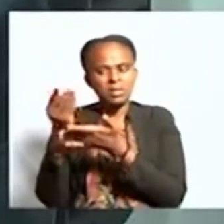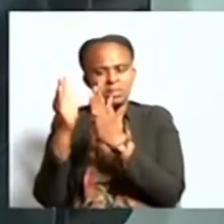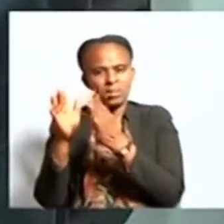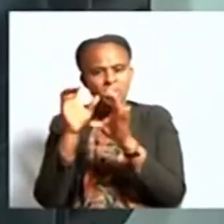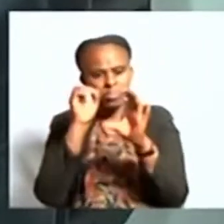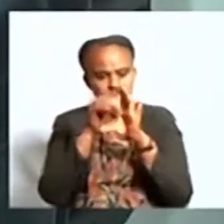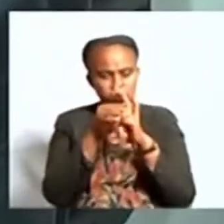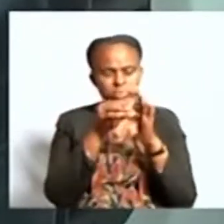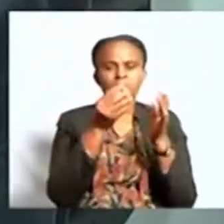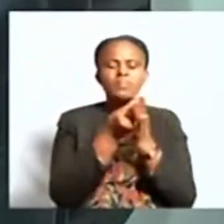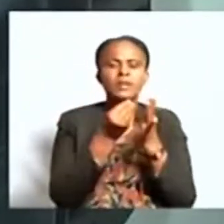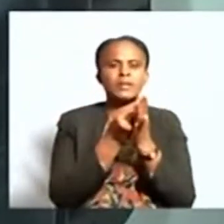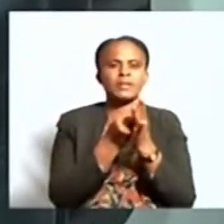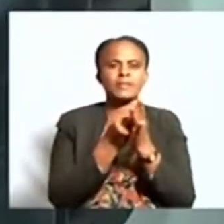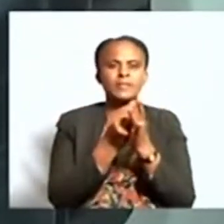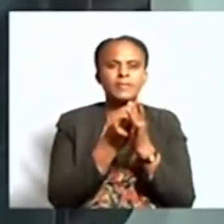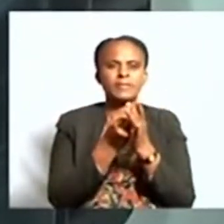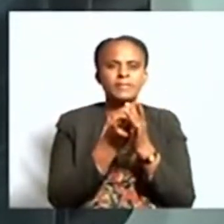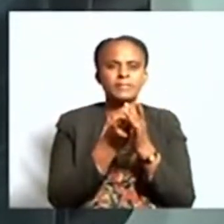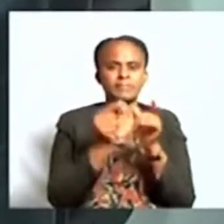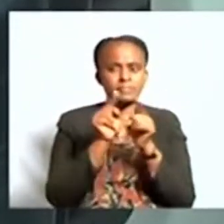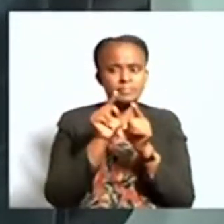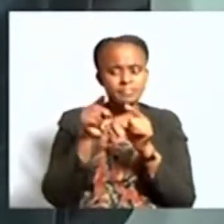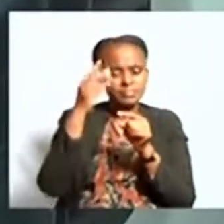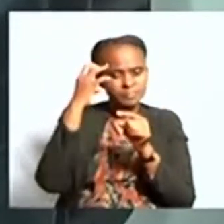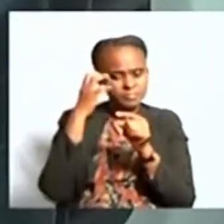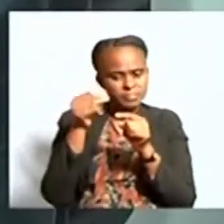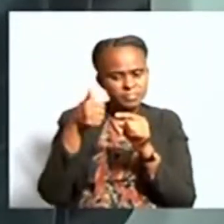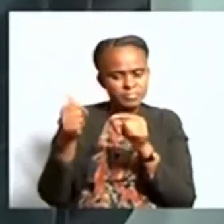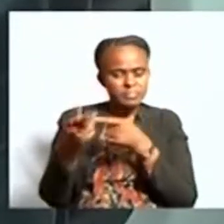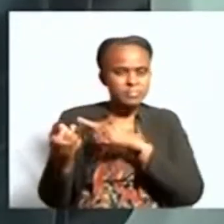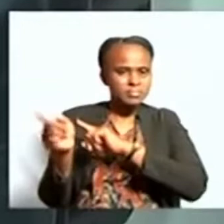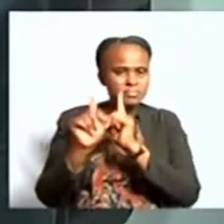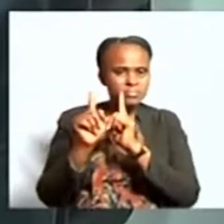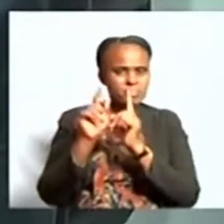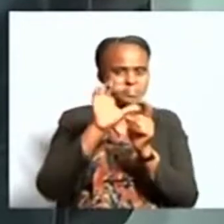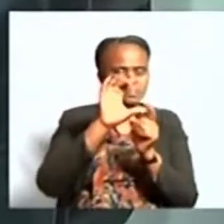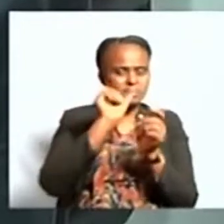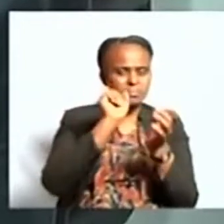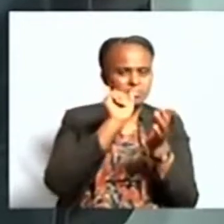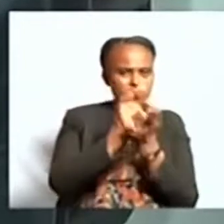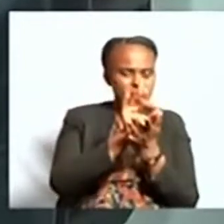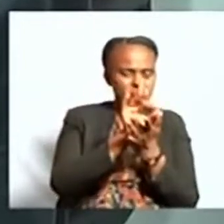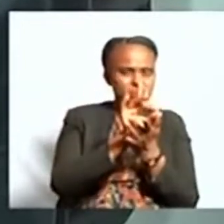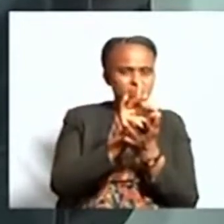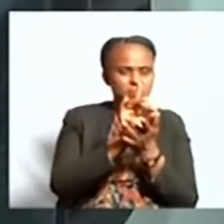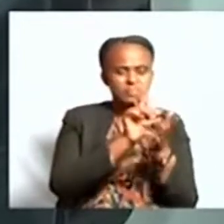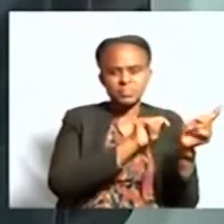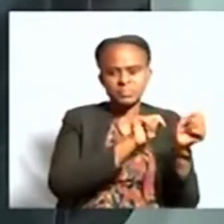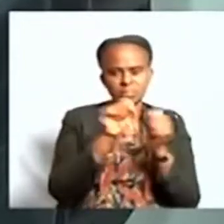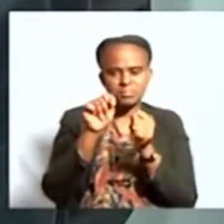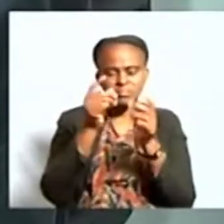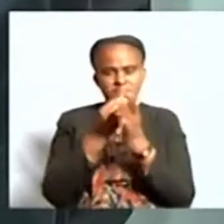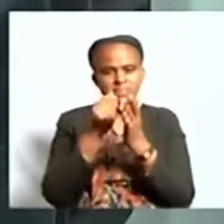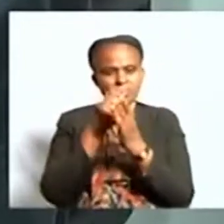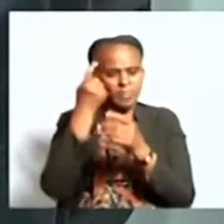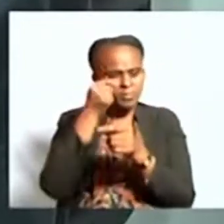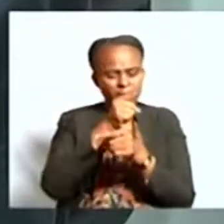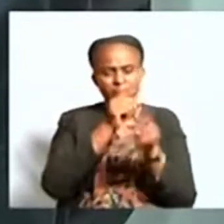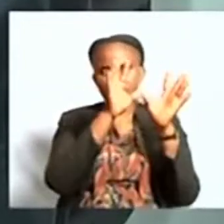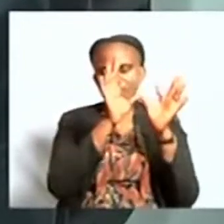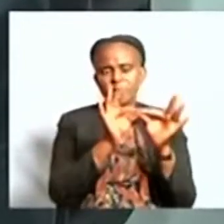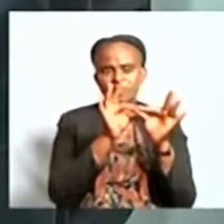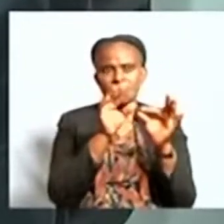money upfront, and this officer was getting the cash and then transferring money from those